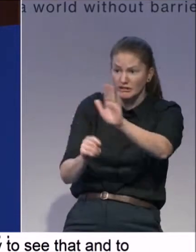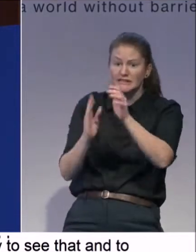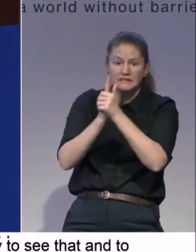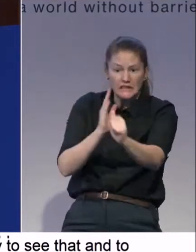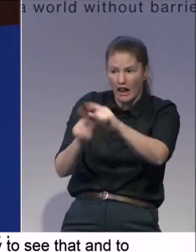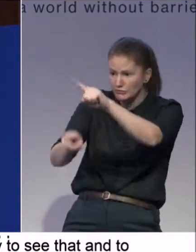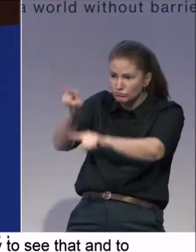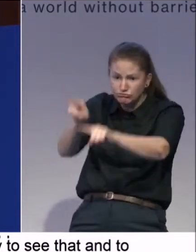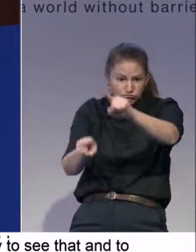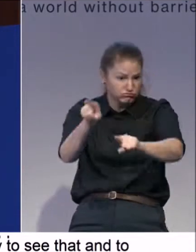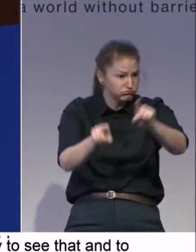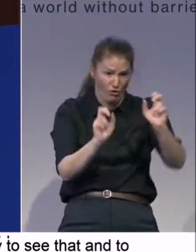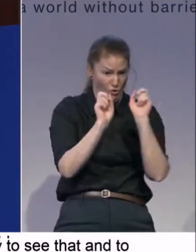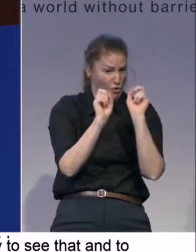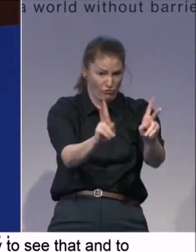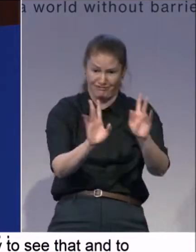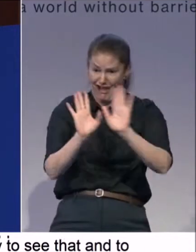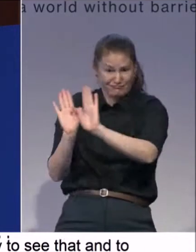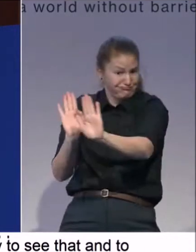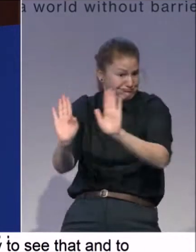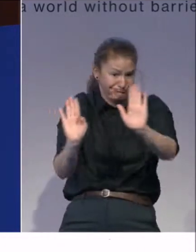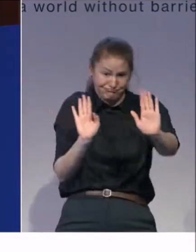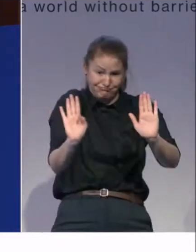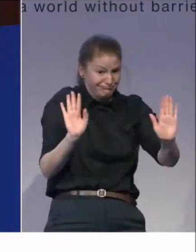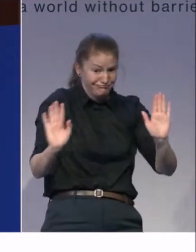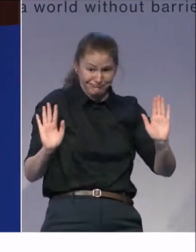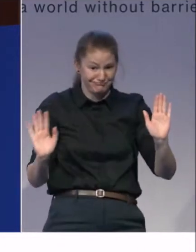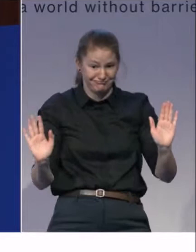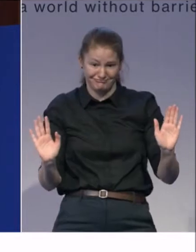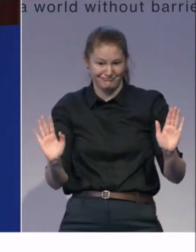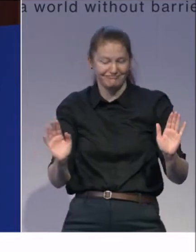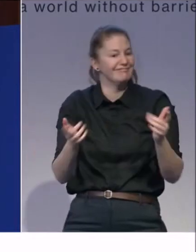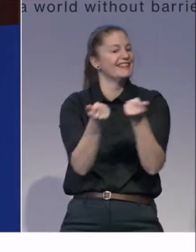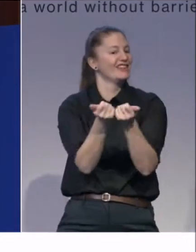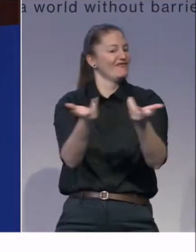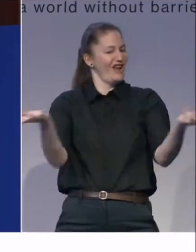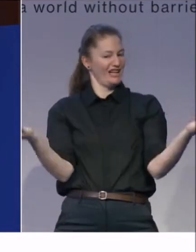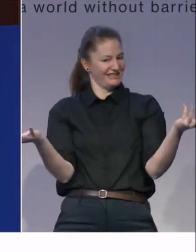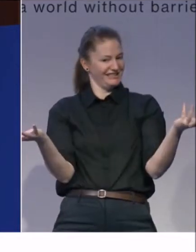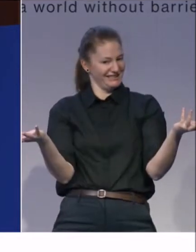start festive the diversity of people